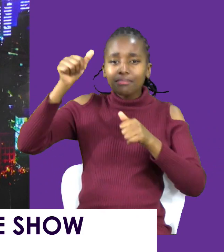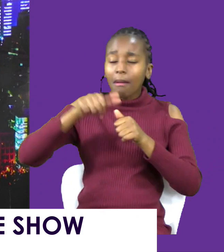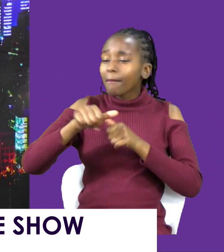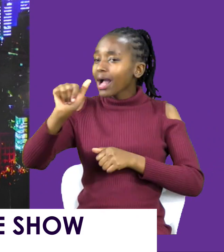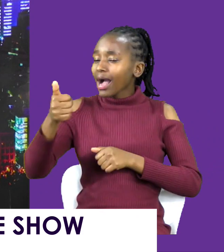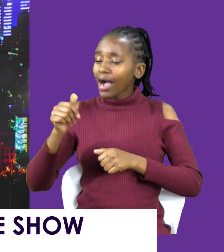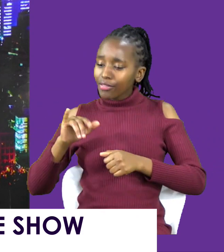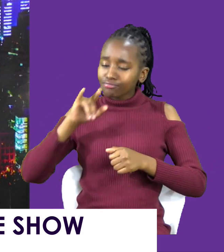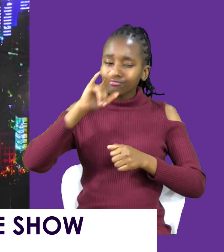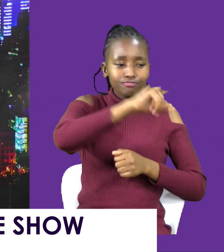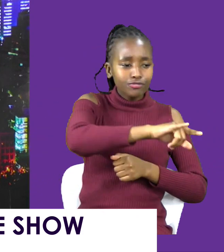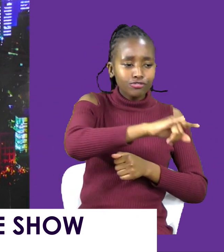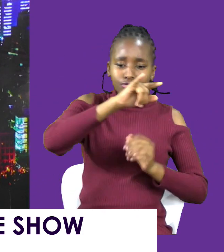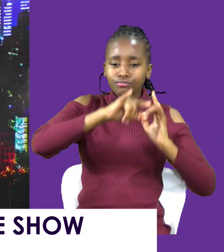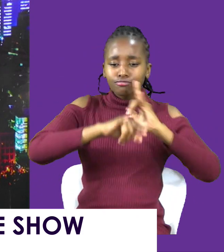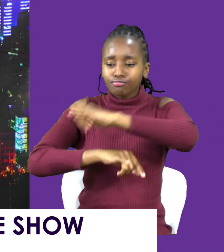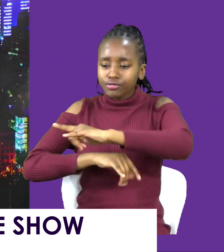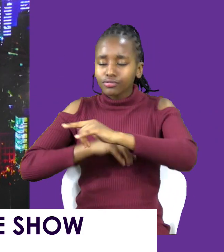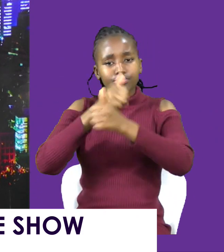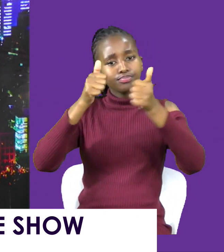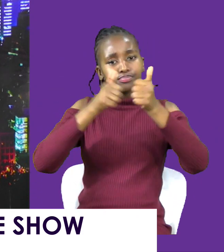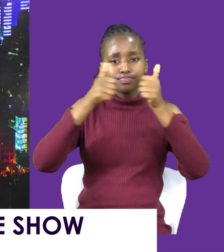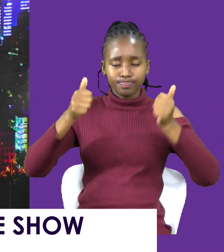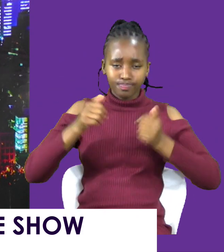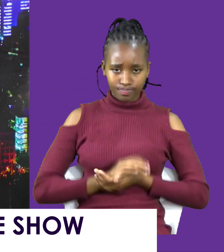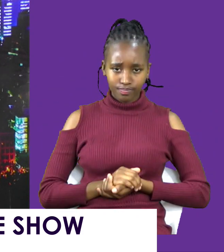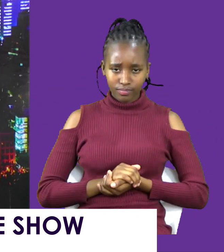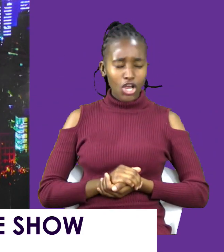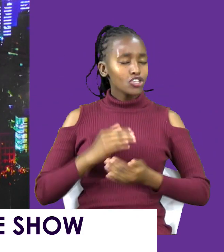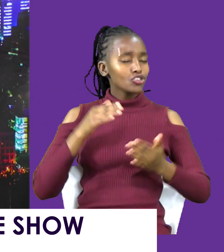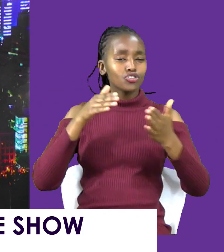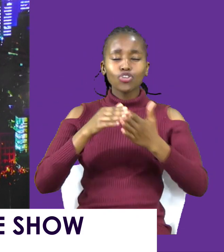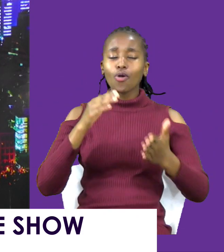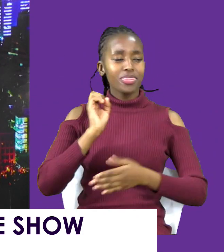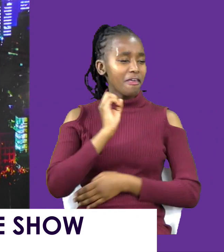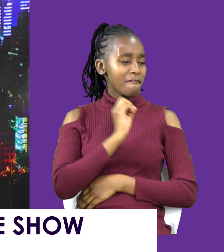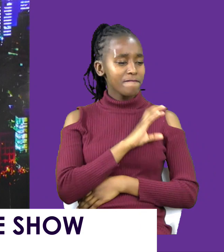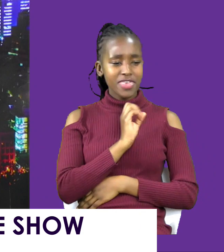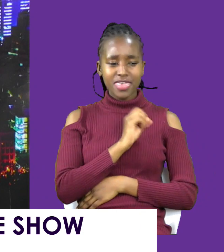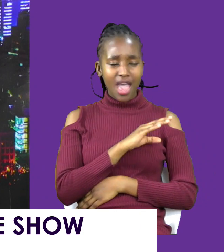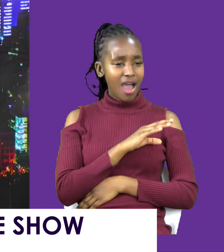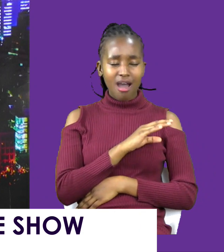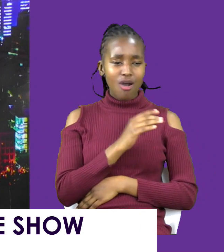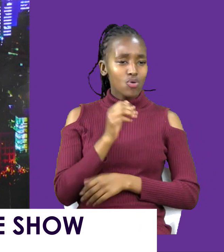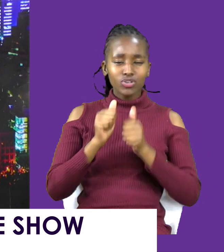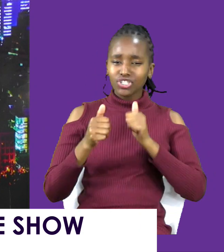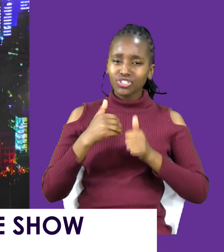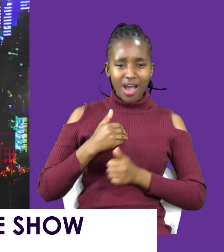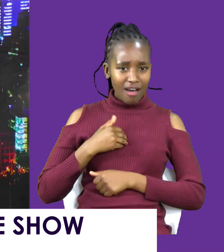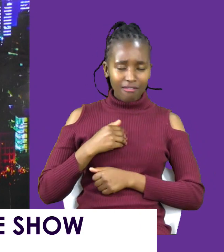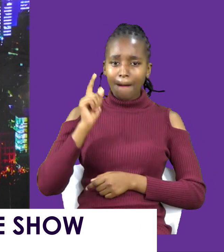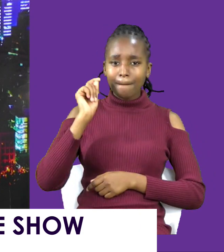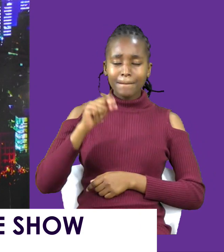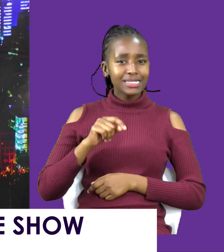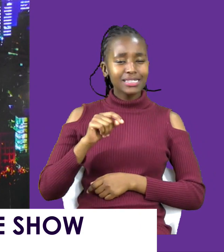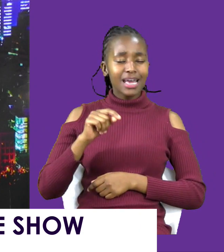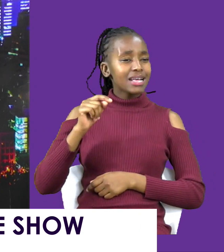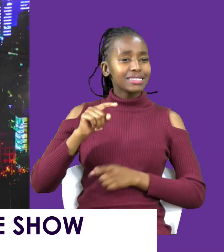phobia. Phobias of success, of prosperity, phobias of venturing out. Do away with